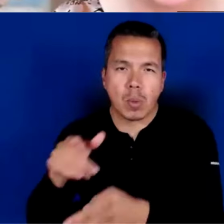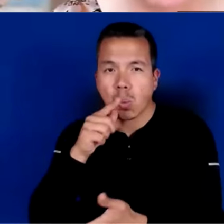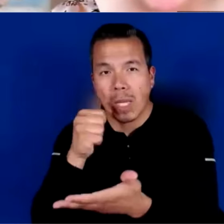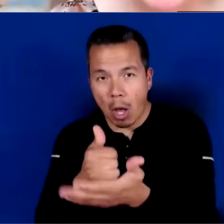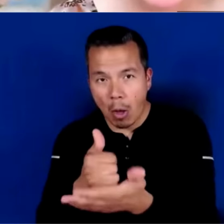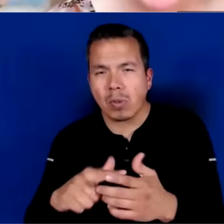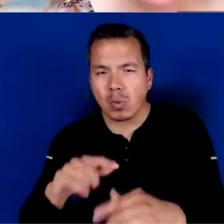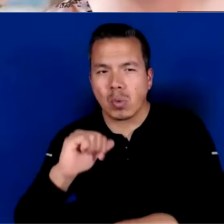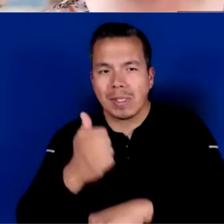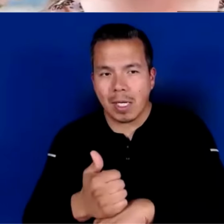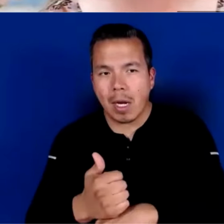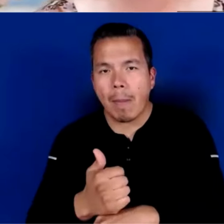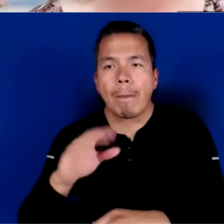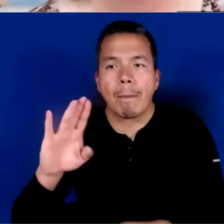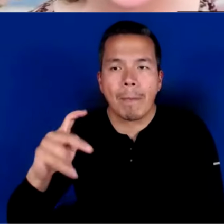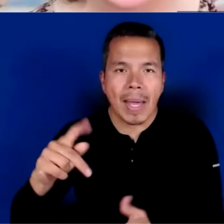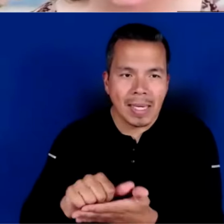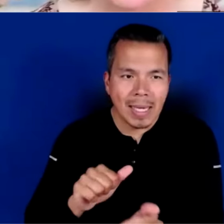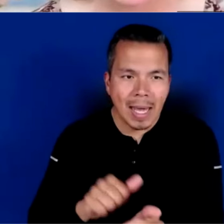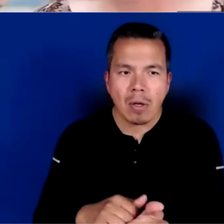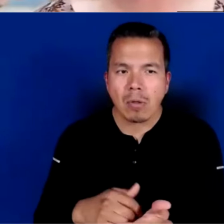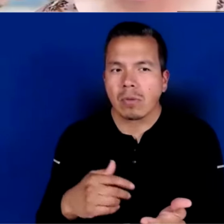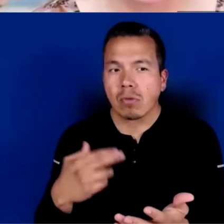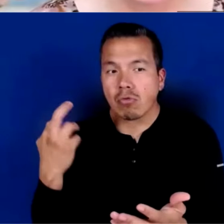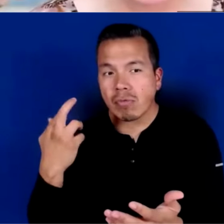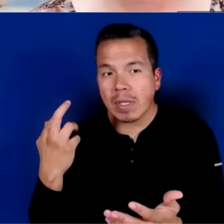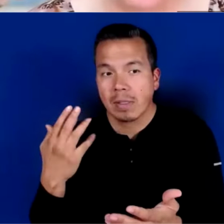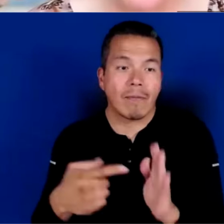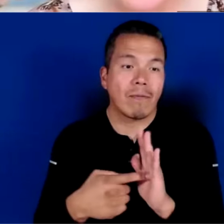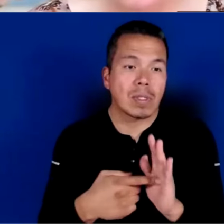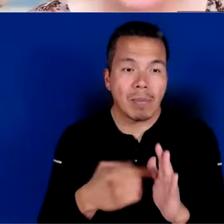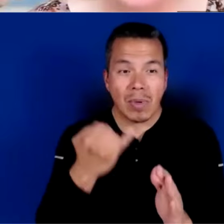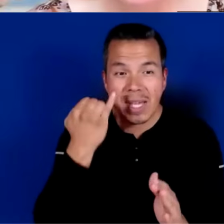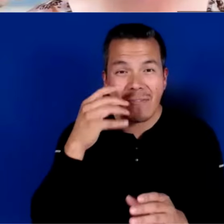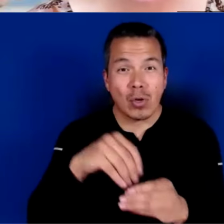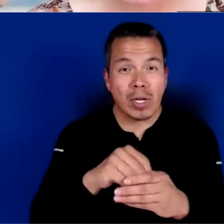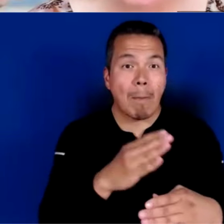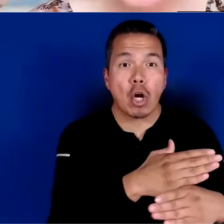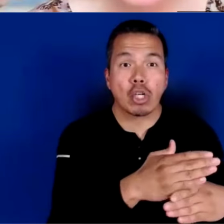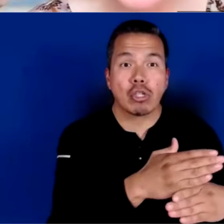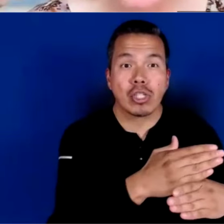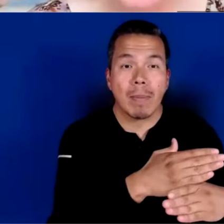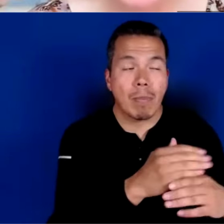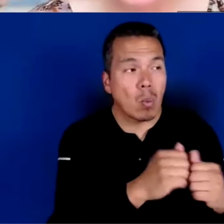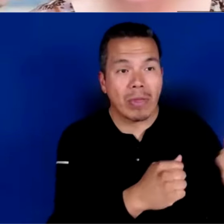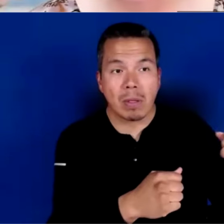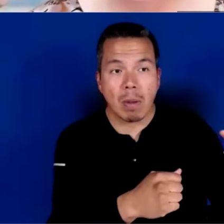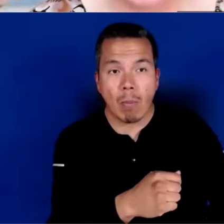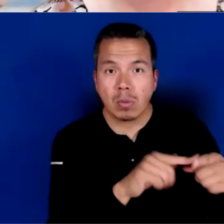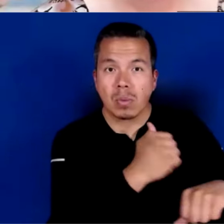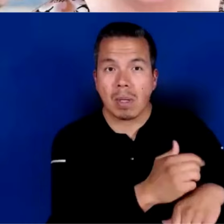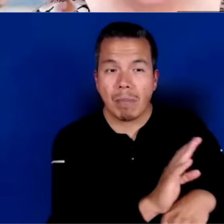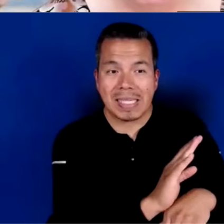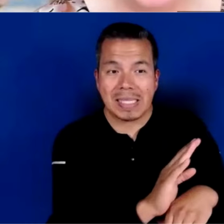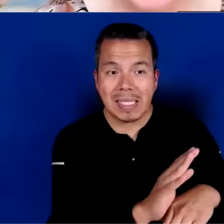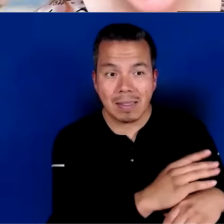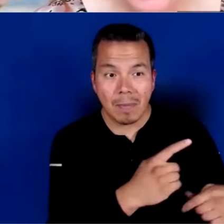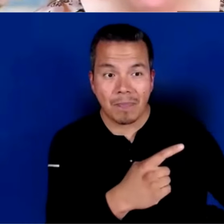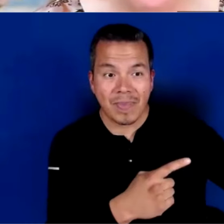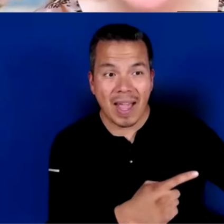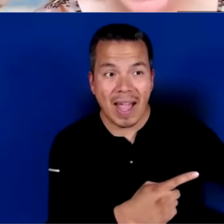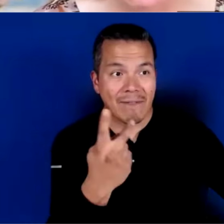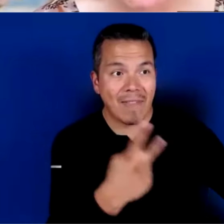about how to set up bank accounts, realizing whether, if you're like in a partnership, with somebody to set up the business, half the income